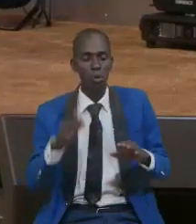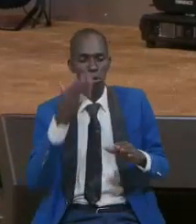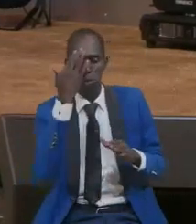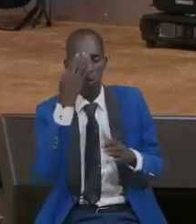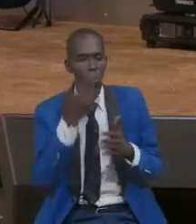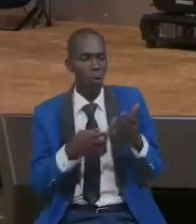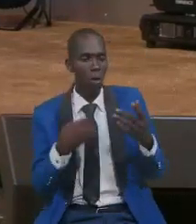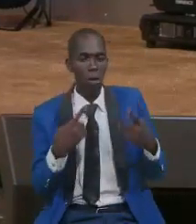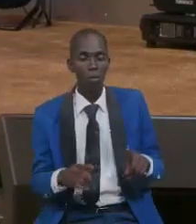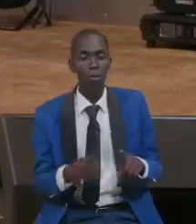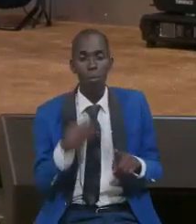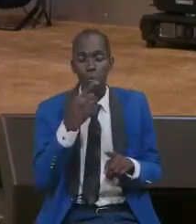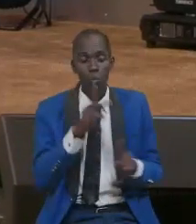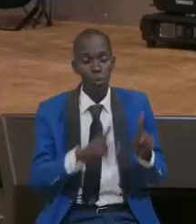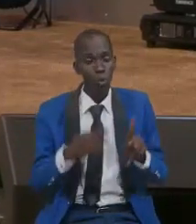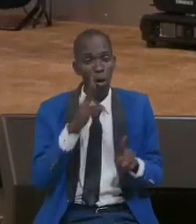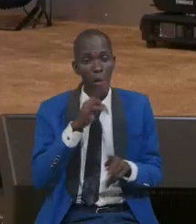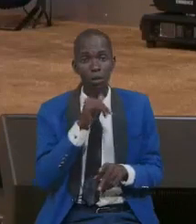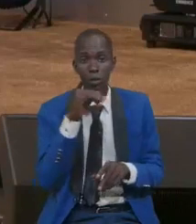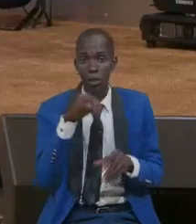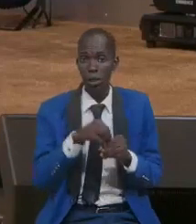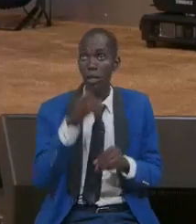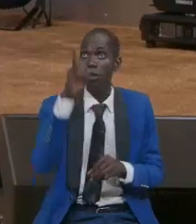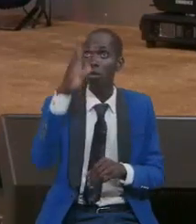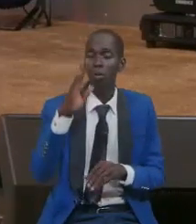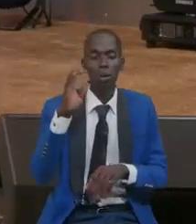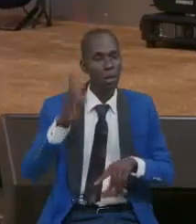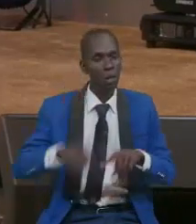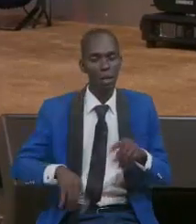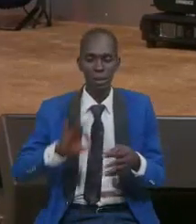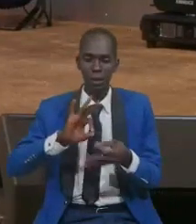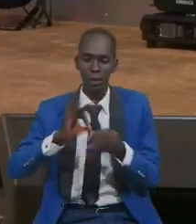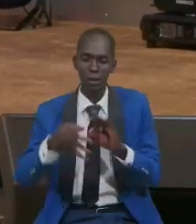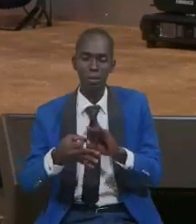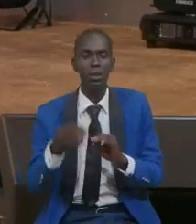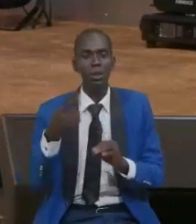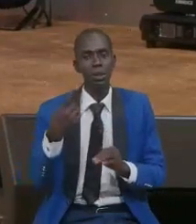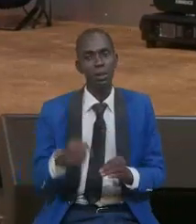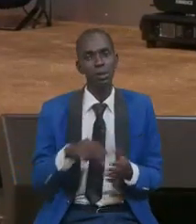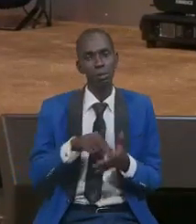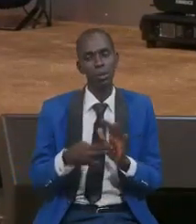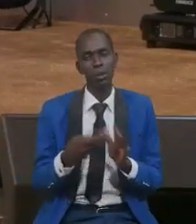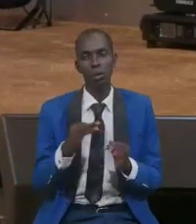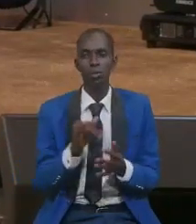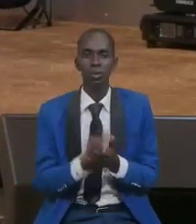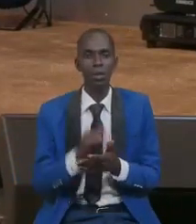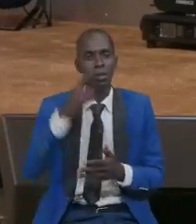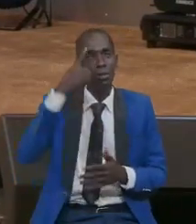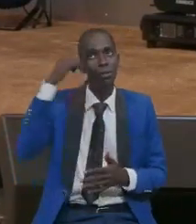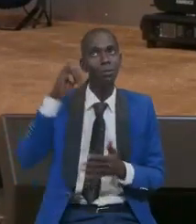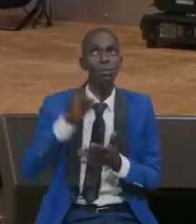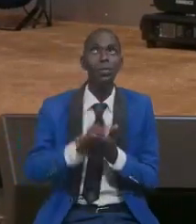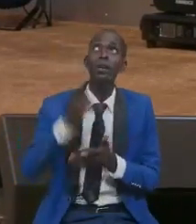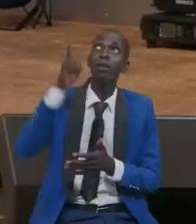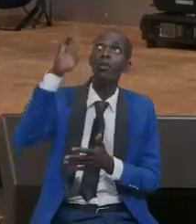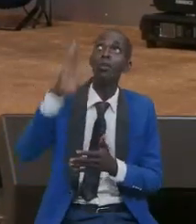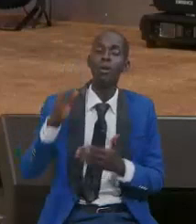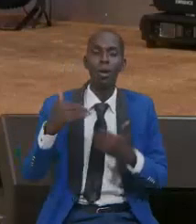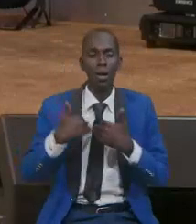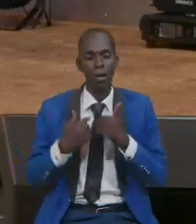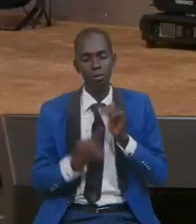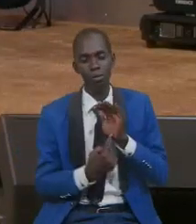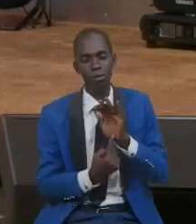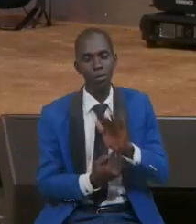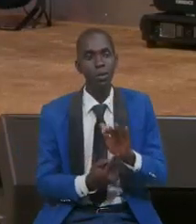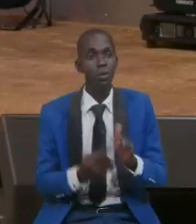not abide in God. They couldn't interpret what the Almighty God, the Most High God, had revealed. Of